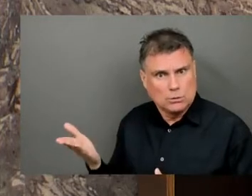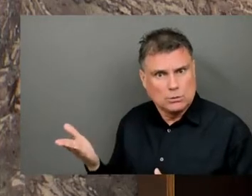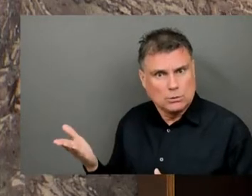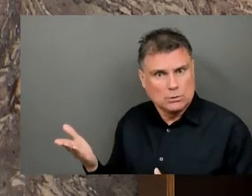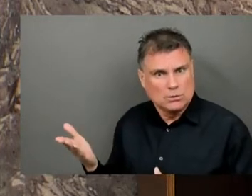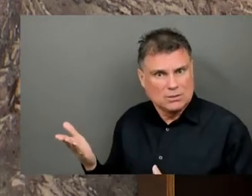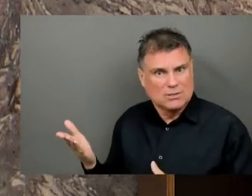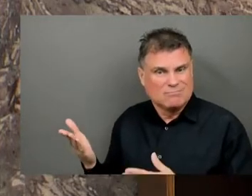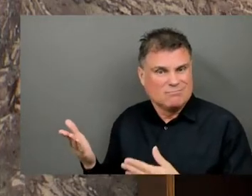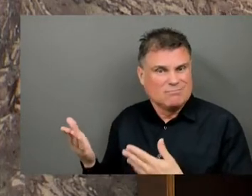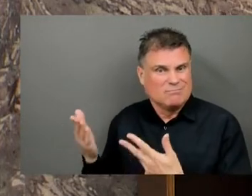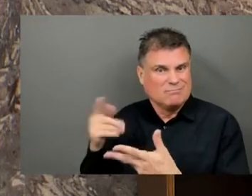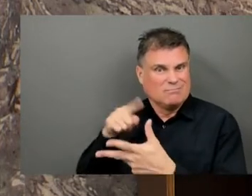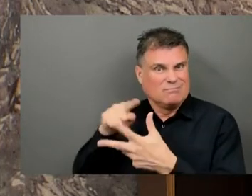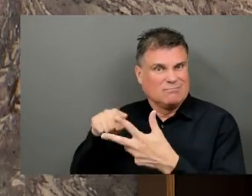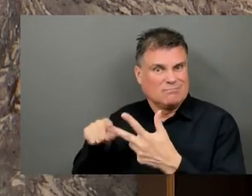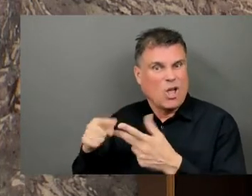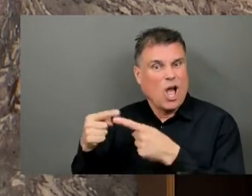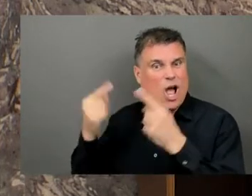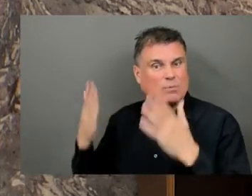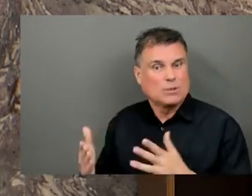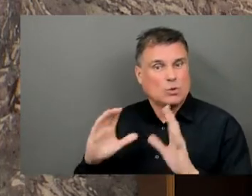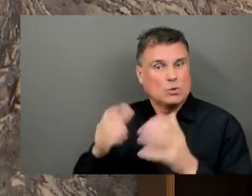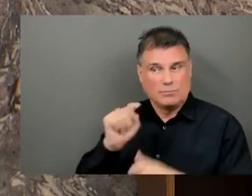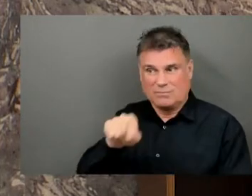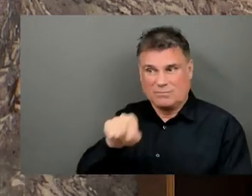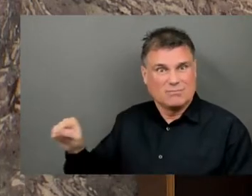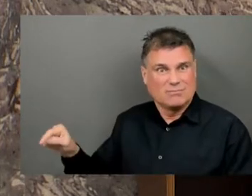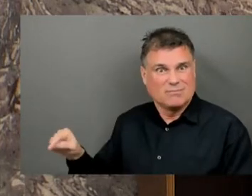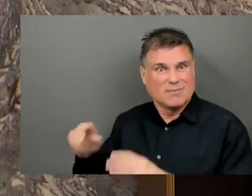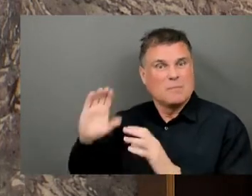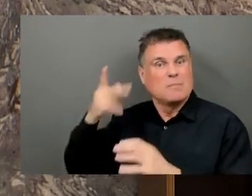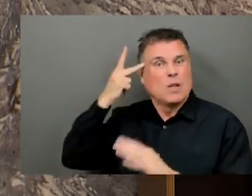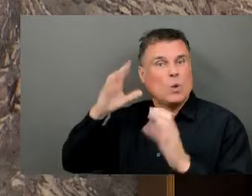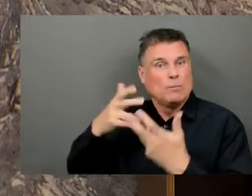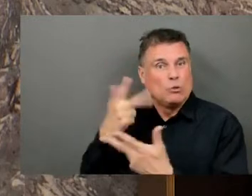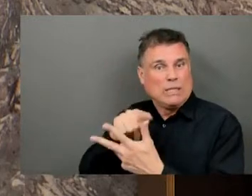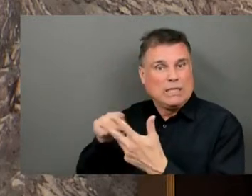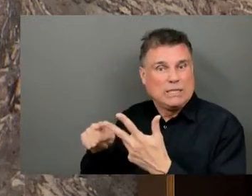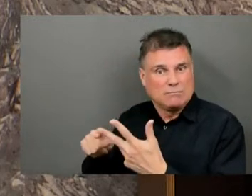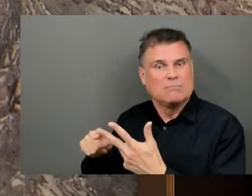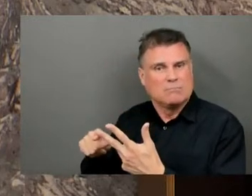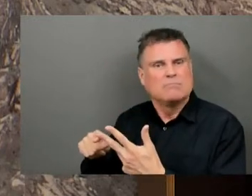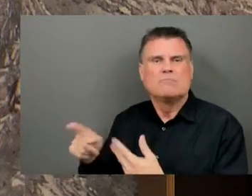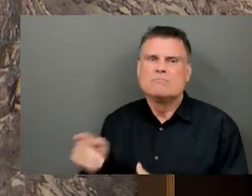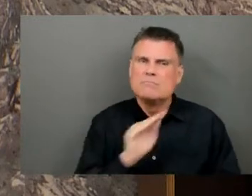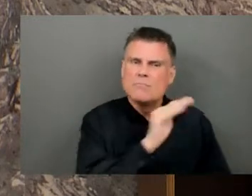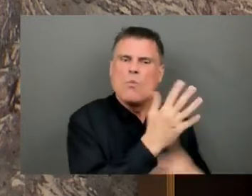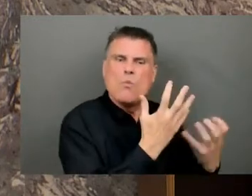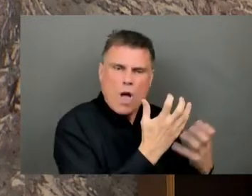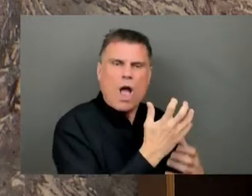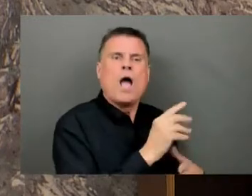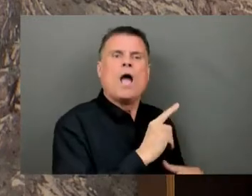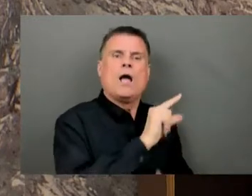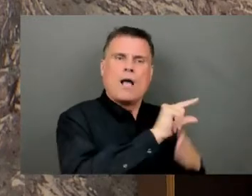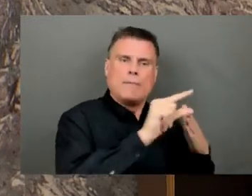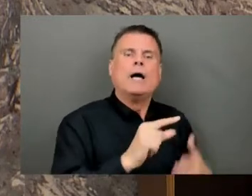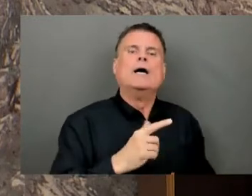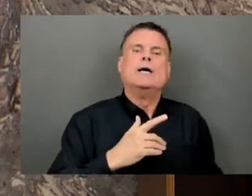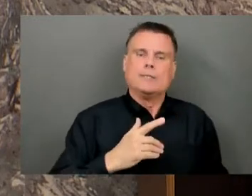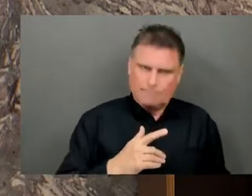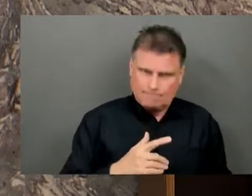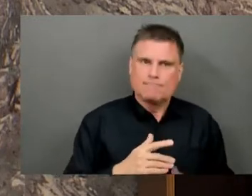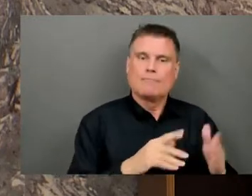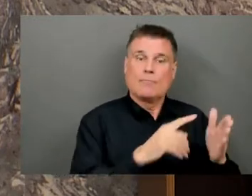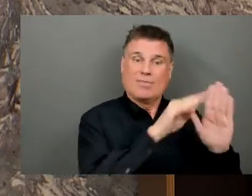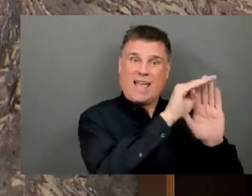would hope that the government would actually change its mind here and depart from the position that the government House Leader entered